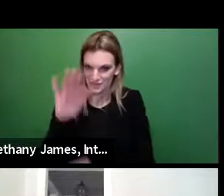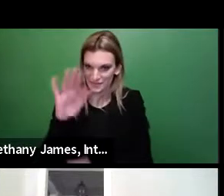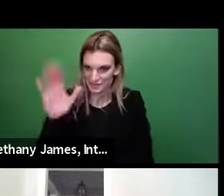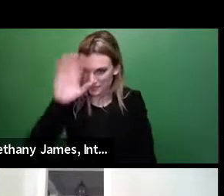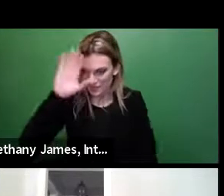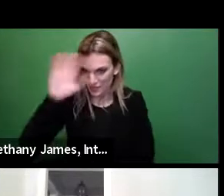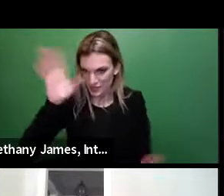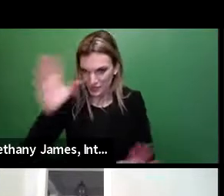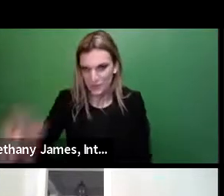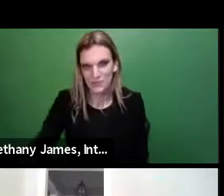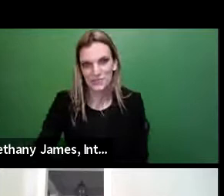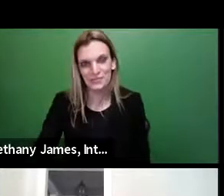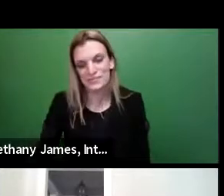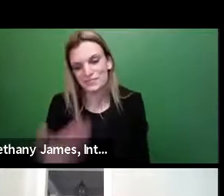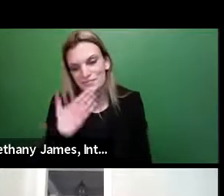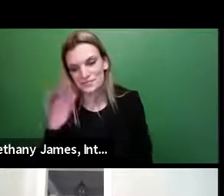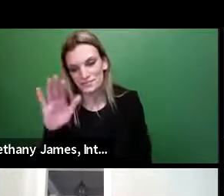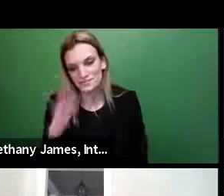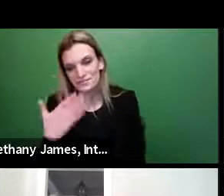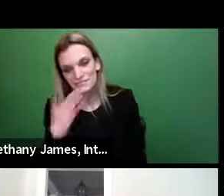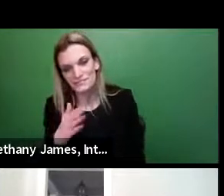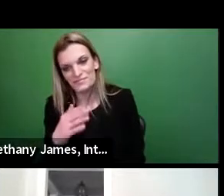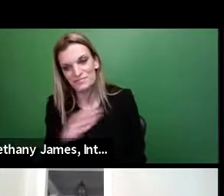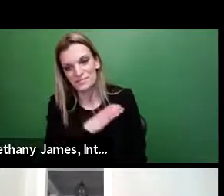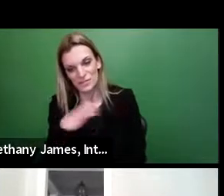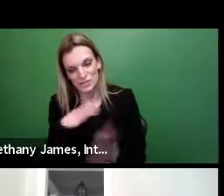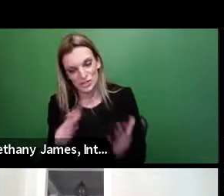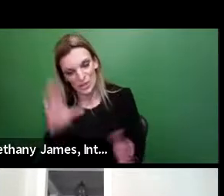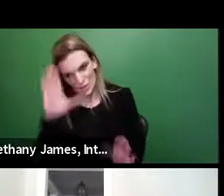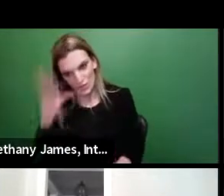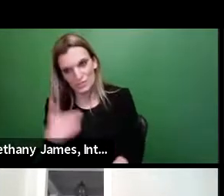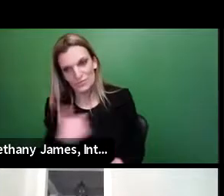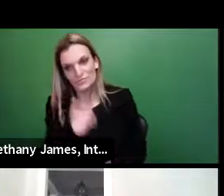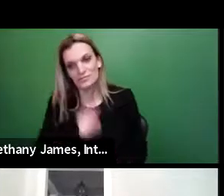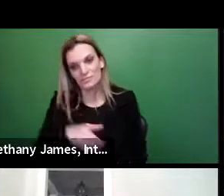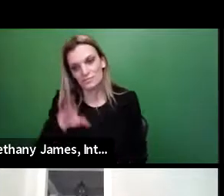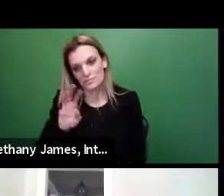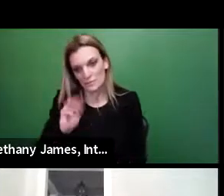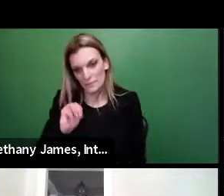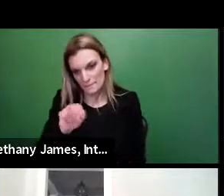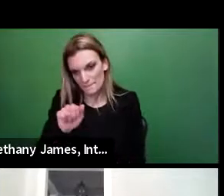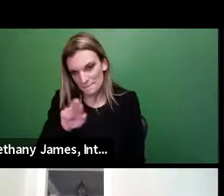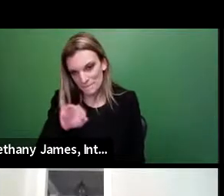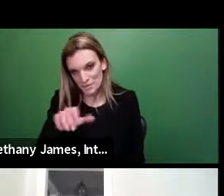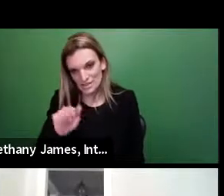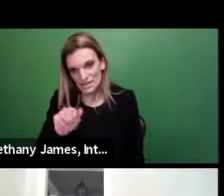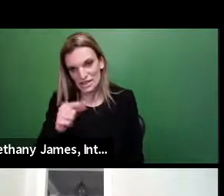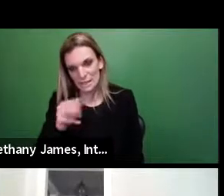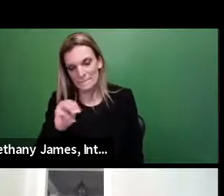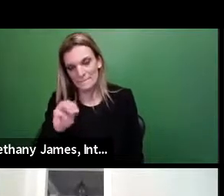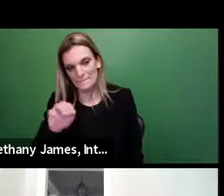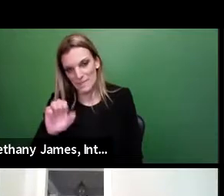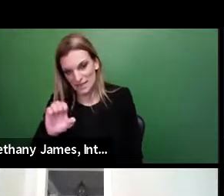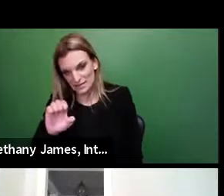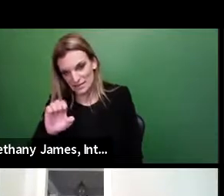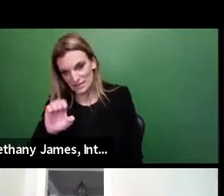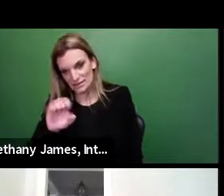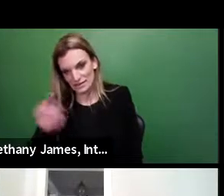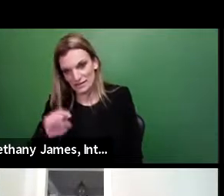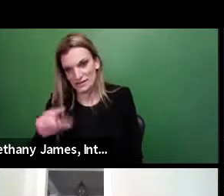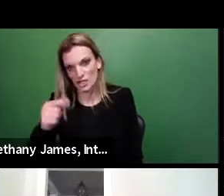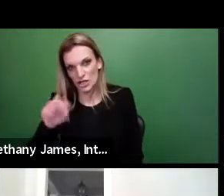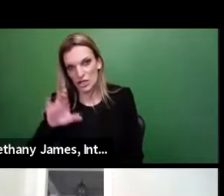Good evening, Madam Chair, and good evening, Commissioners. This is Marisa Gomez Garcia, and I